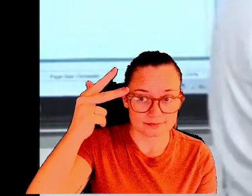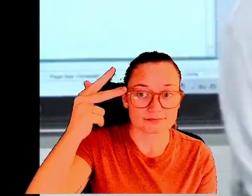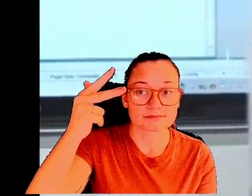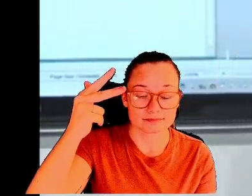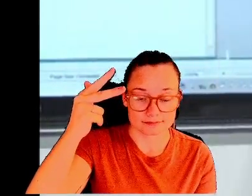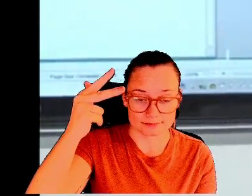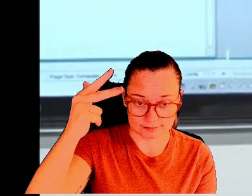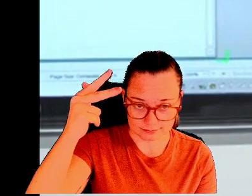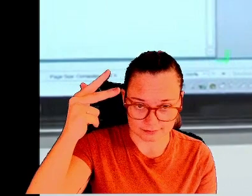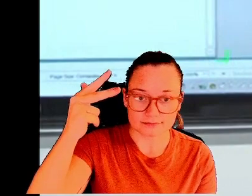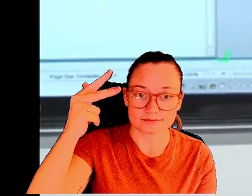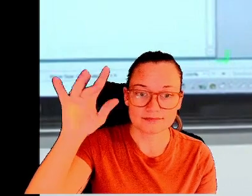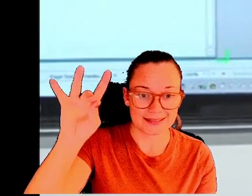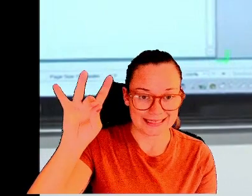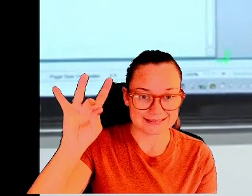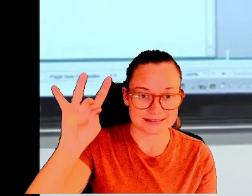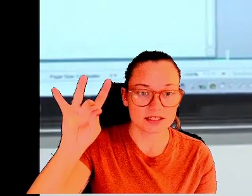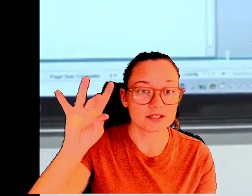8 times 3 halves.